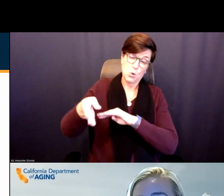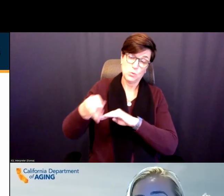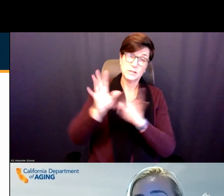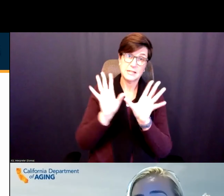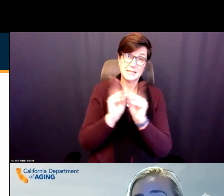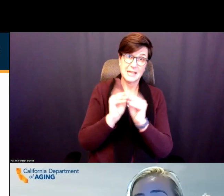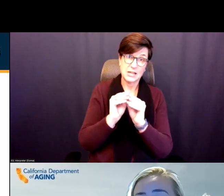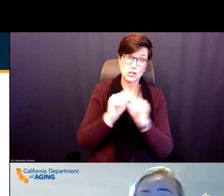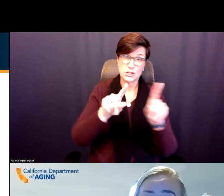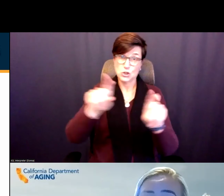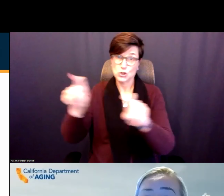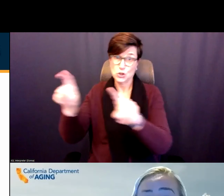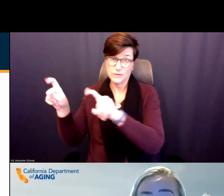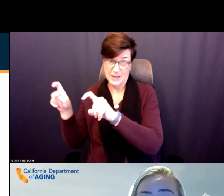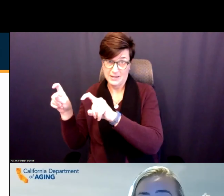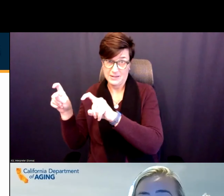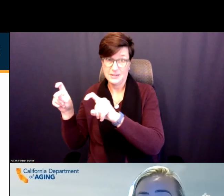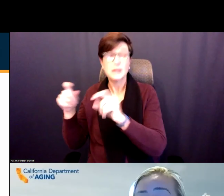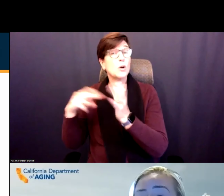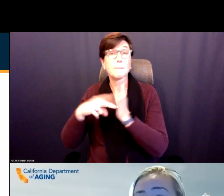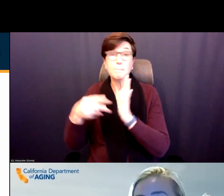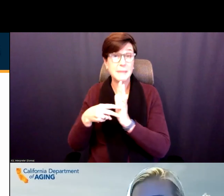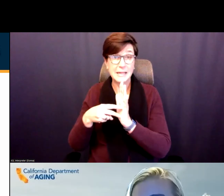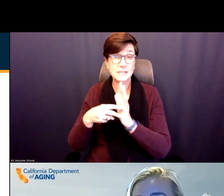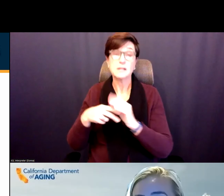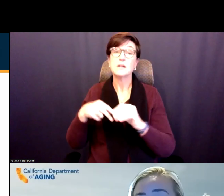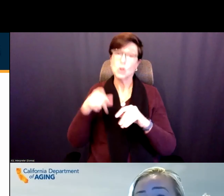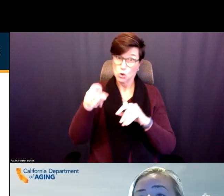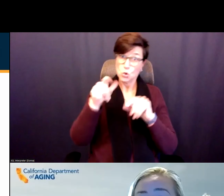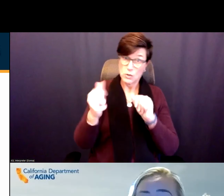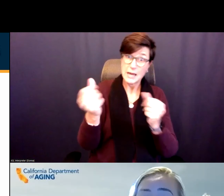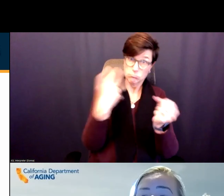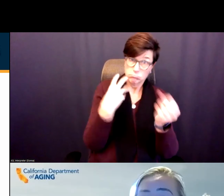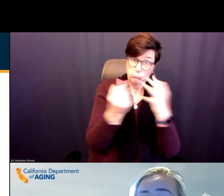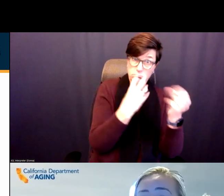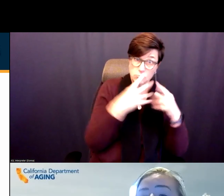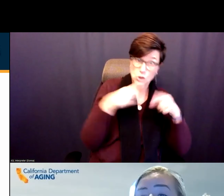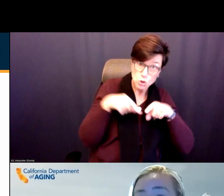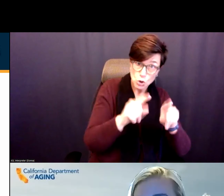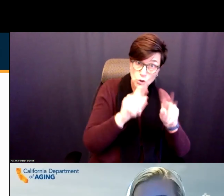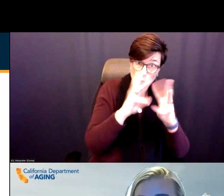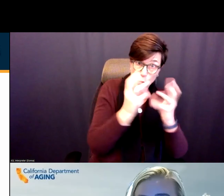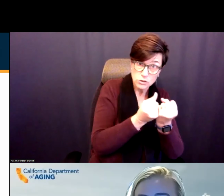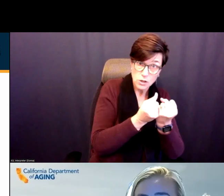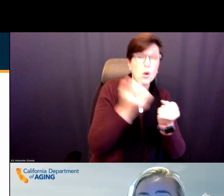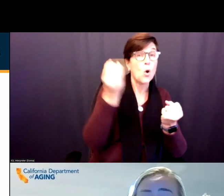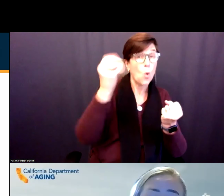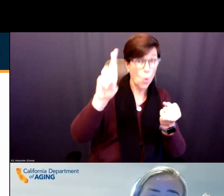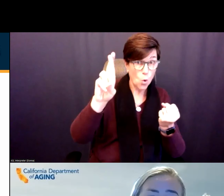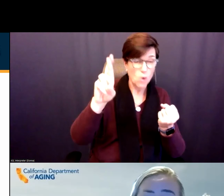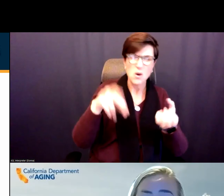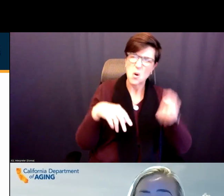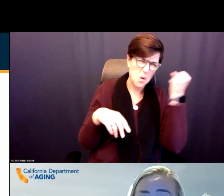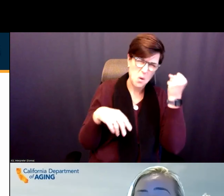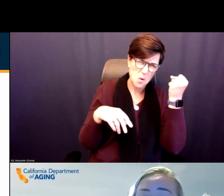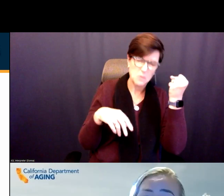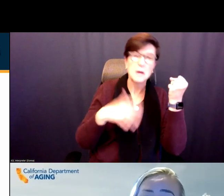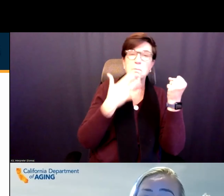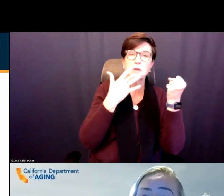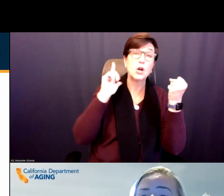add to your thoughts today or even share that opportunity with your networks. So you can come back and revisit these questions. It's really